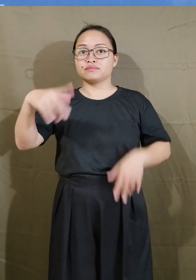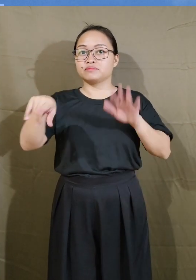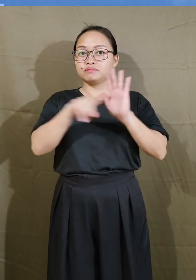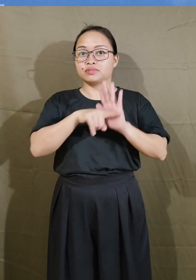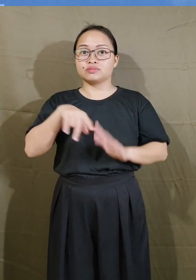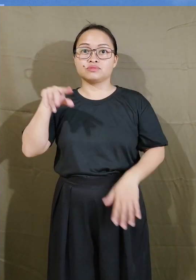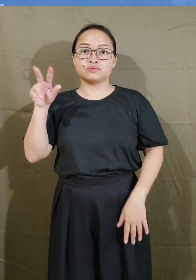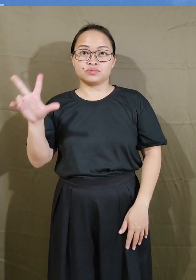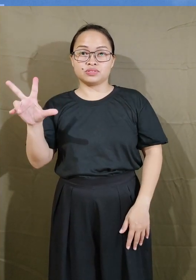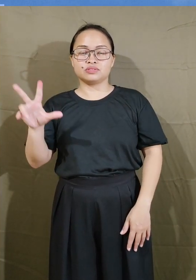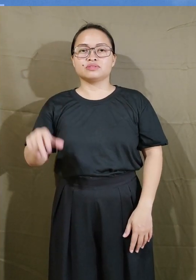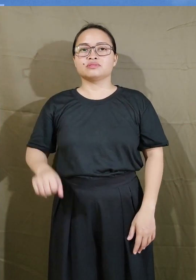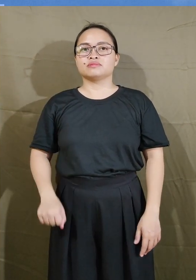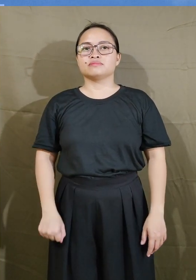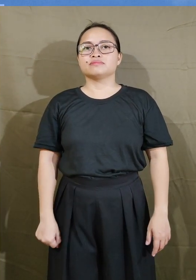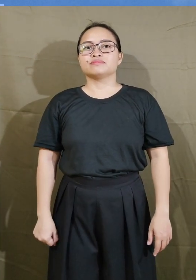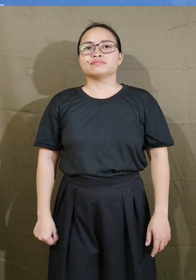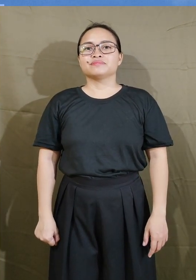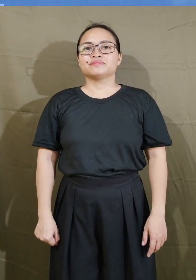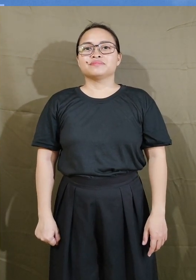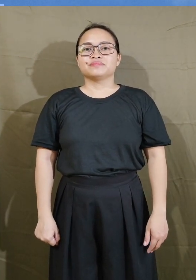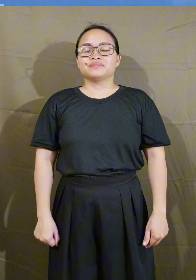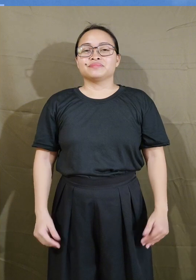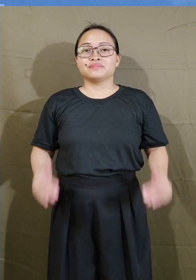5 minus 3.